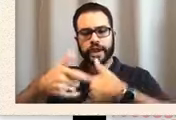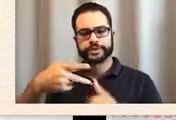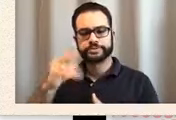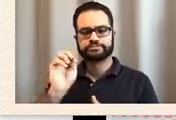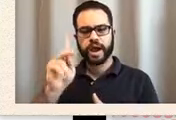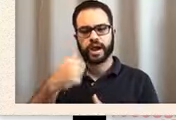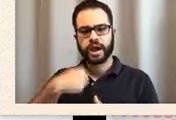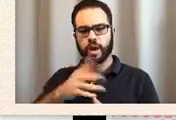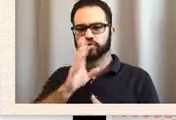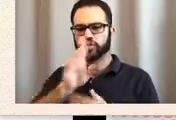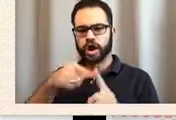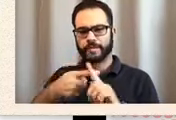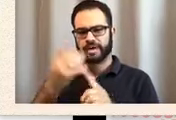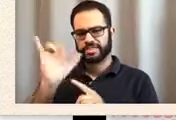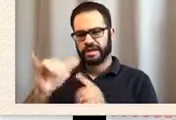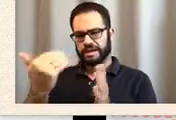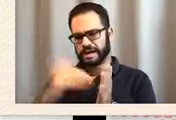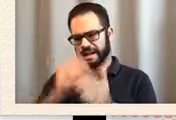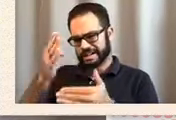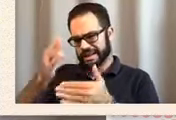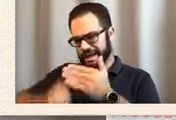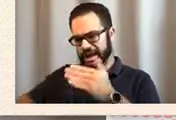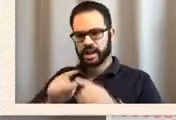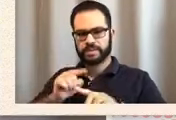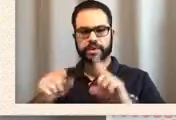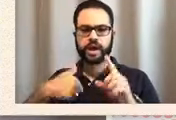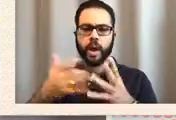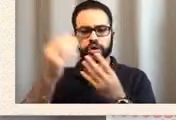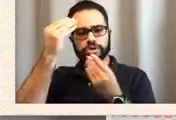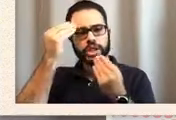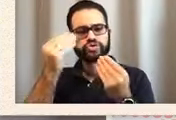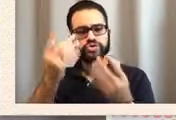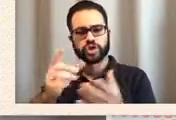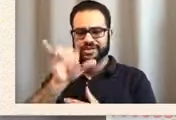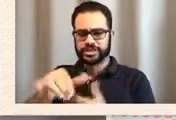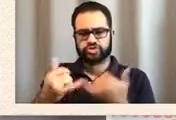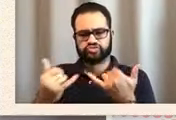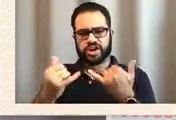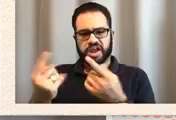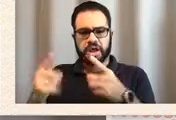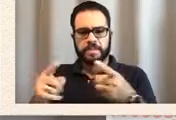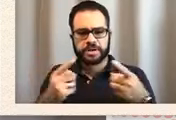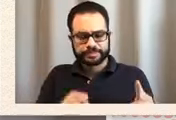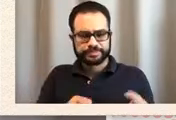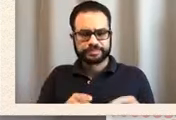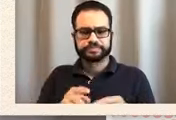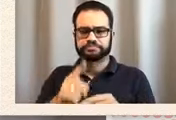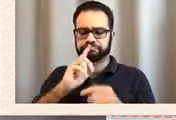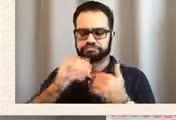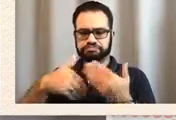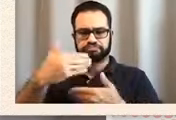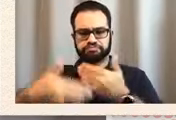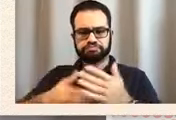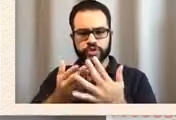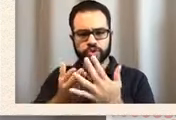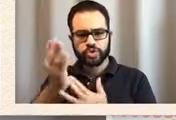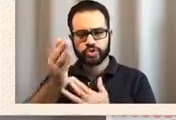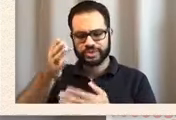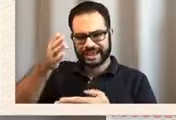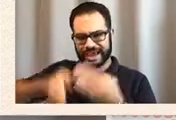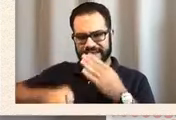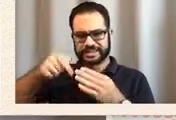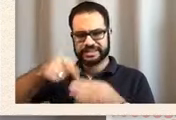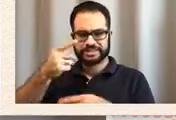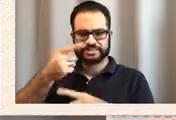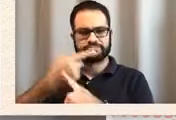the presentation, but just wanted to let you know that this is currently going on, and it's running through the end of this month through June